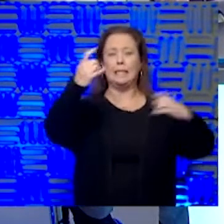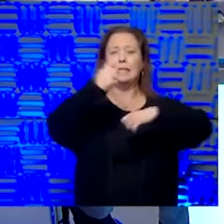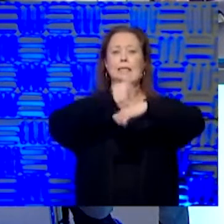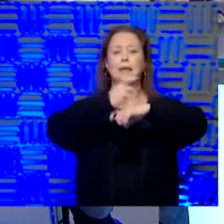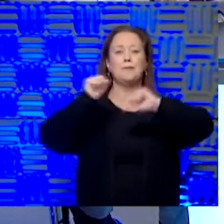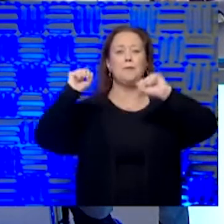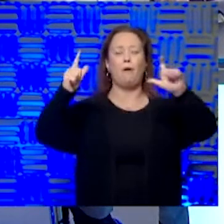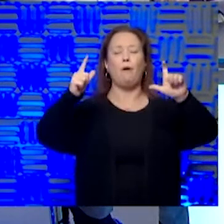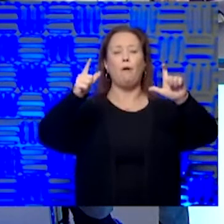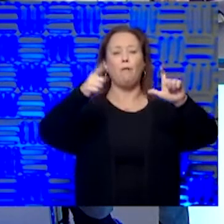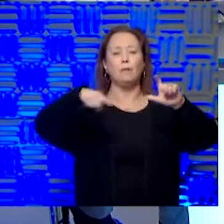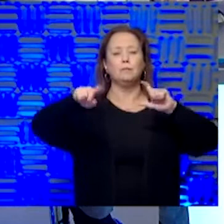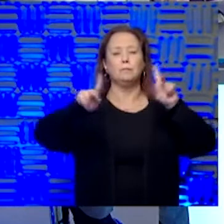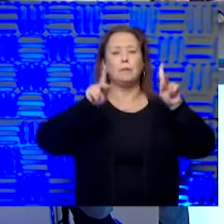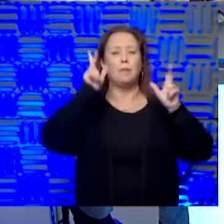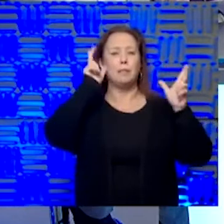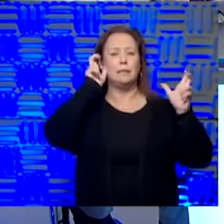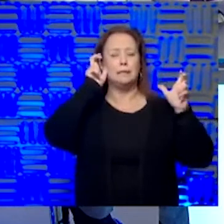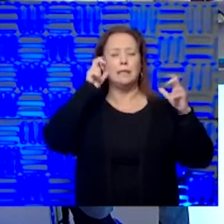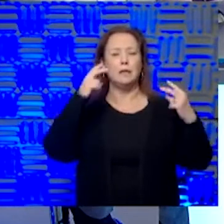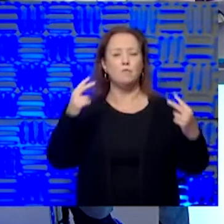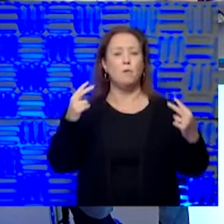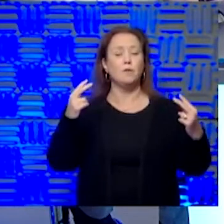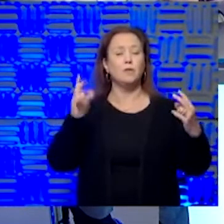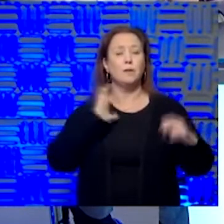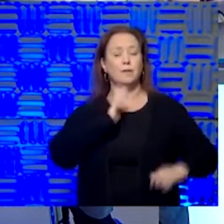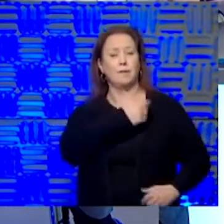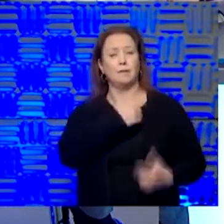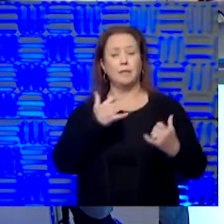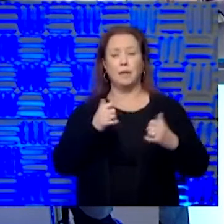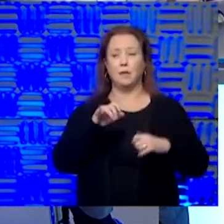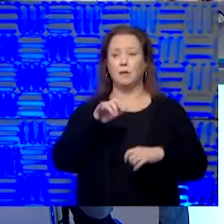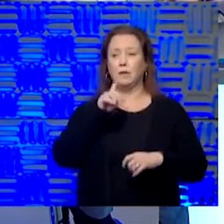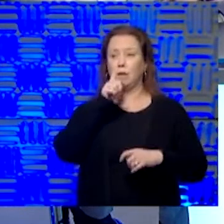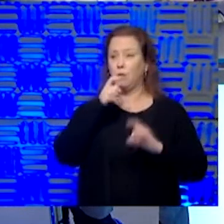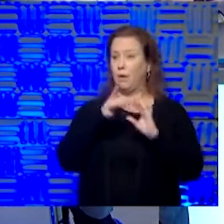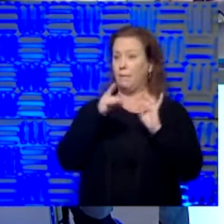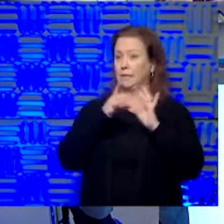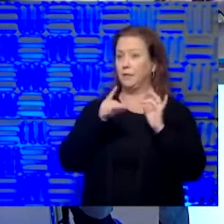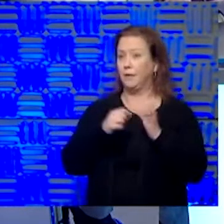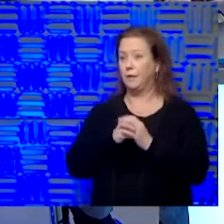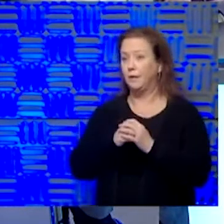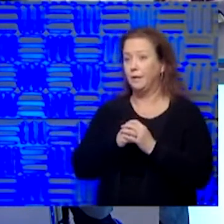to all our listening audience and to the media team who have been working with us? Dana?